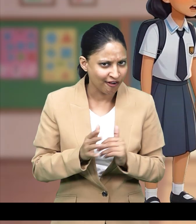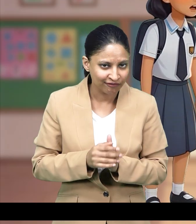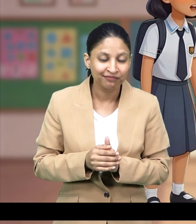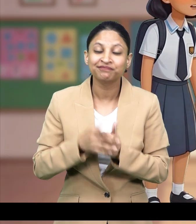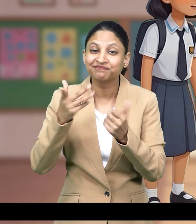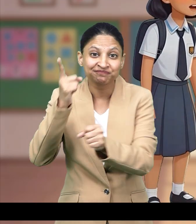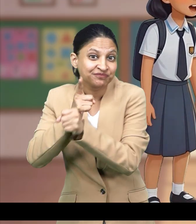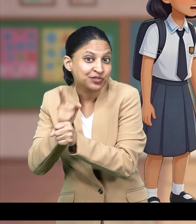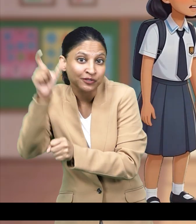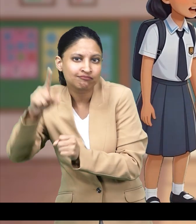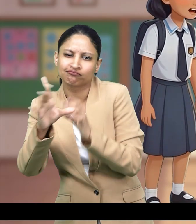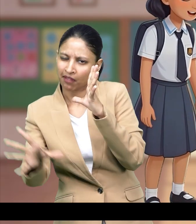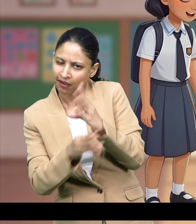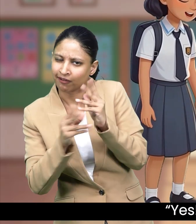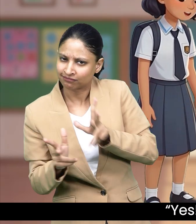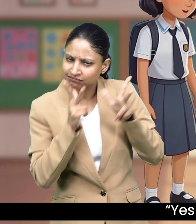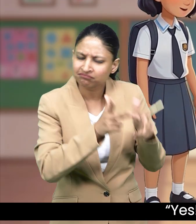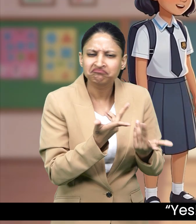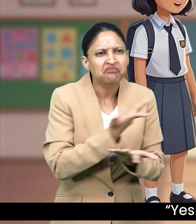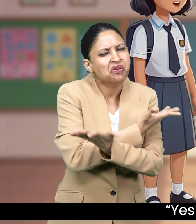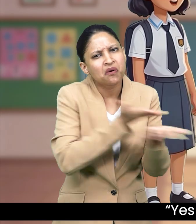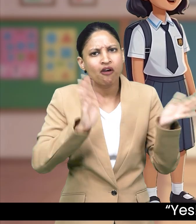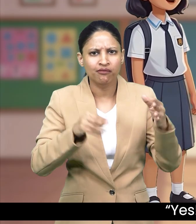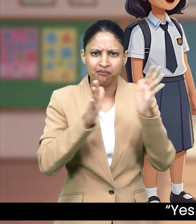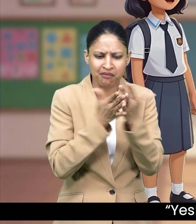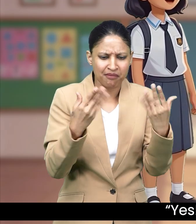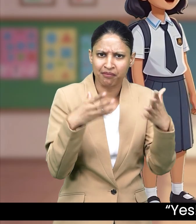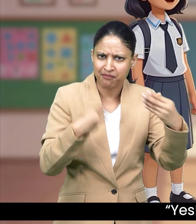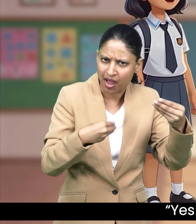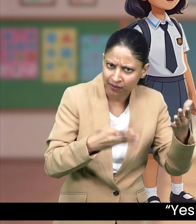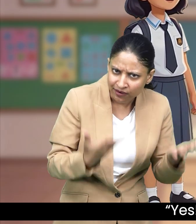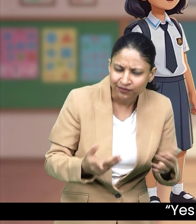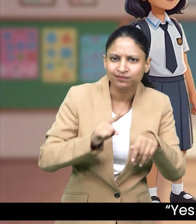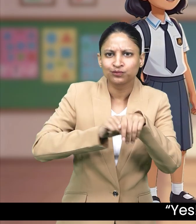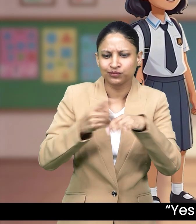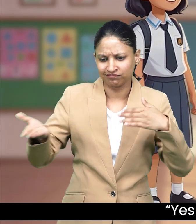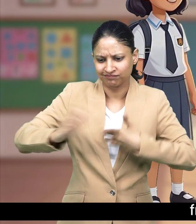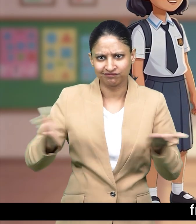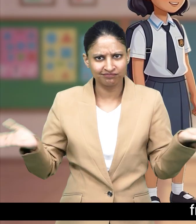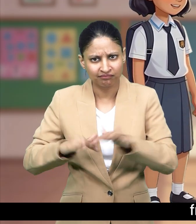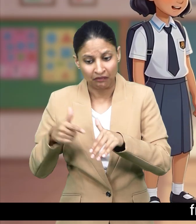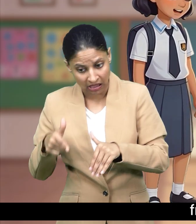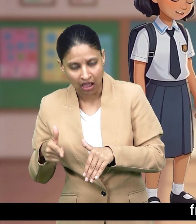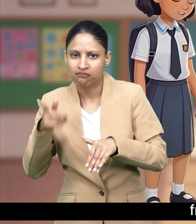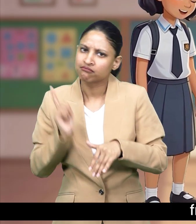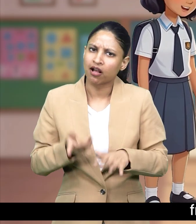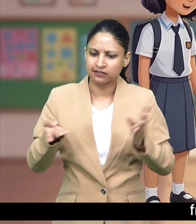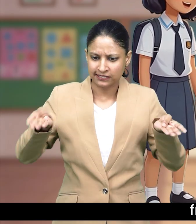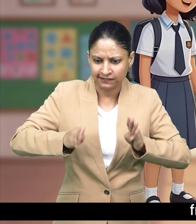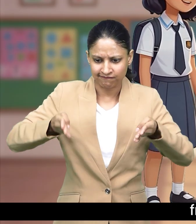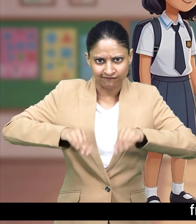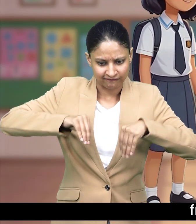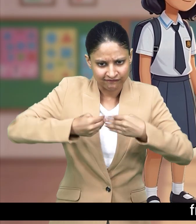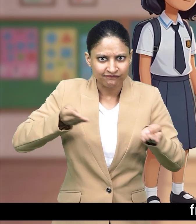The teacher added, "Yes, we use nets to make boxes from paper or